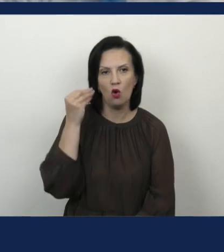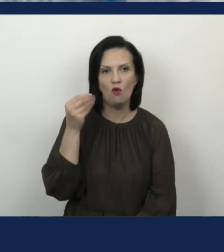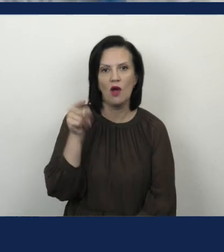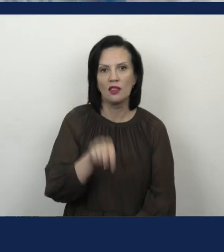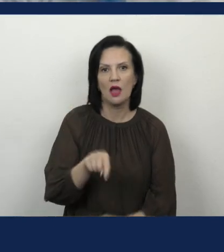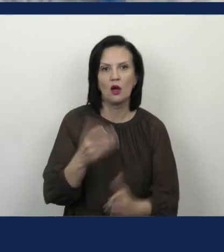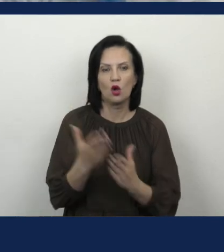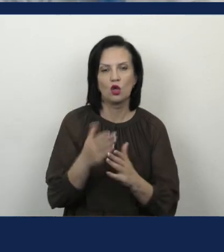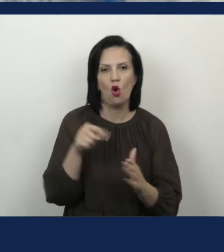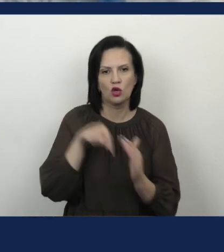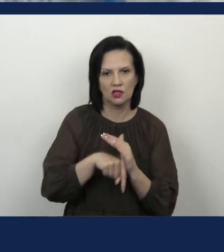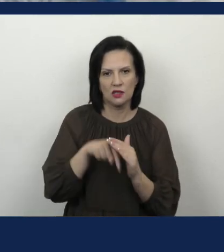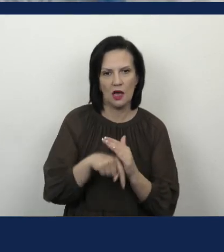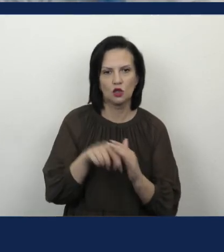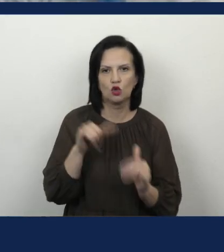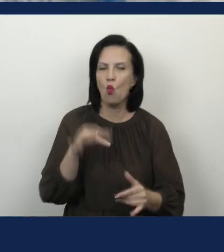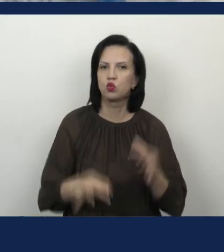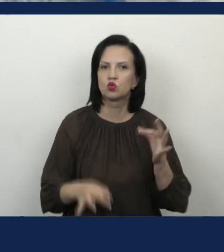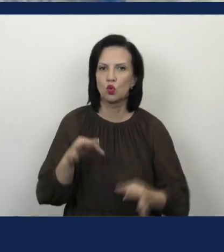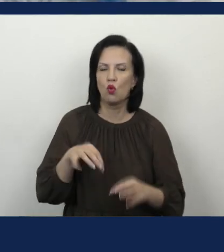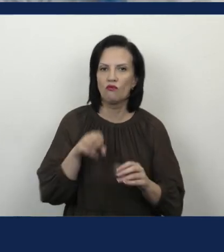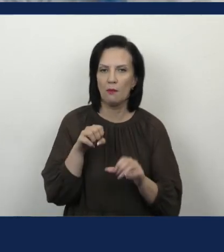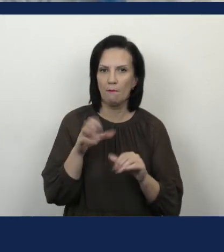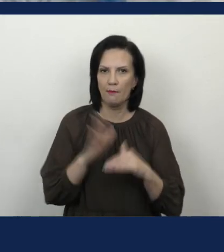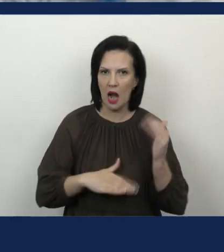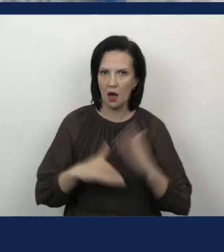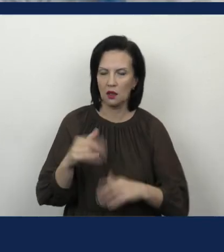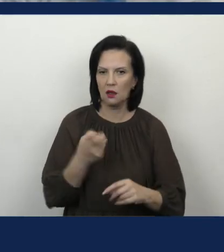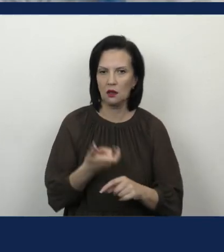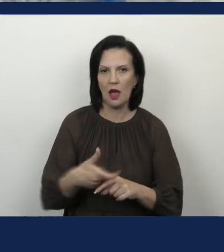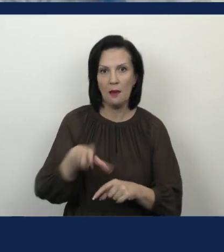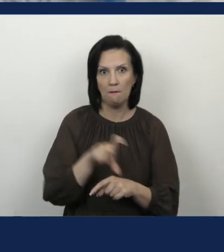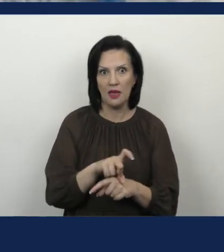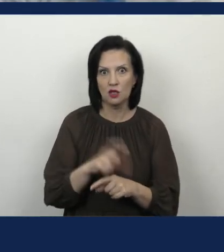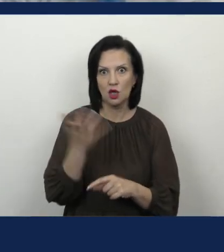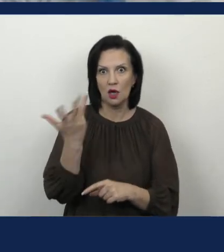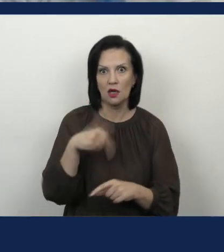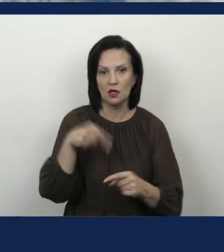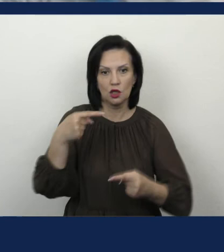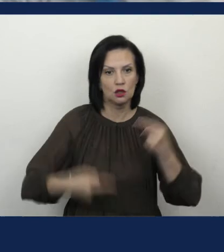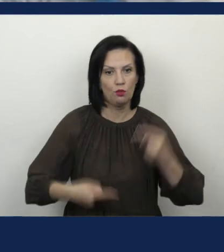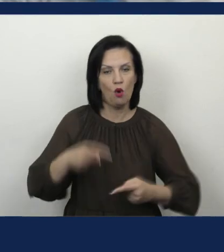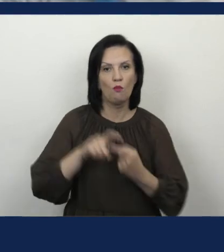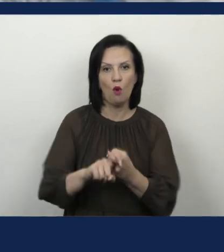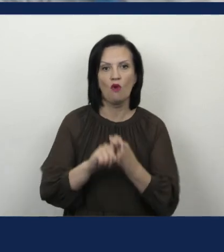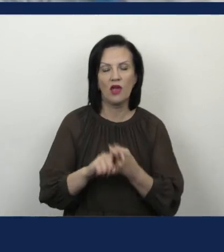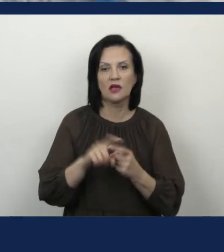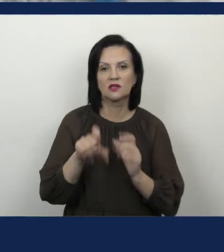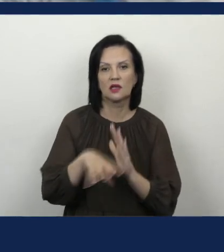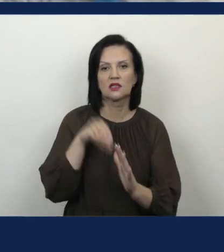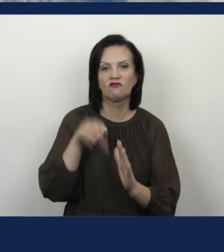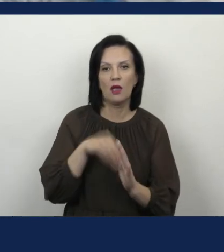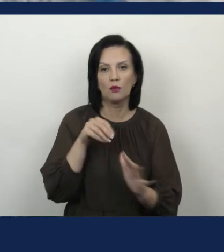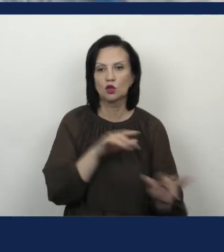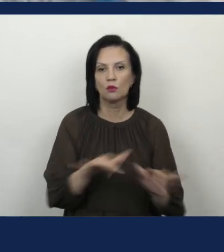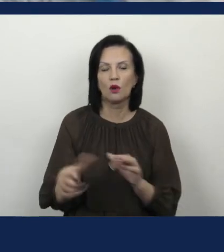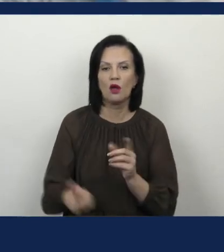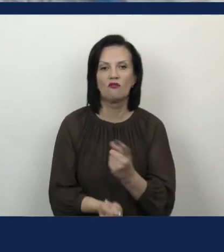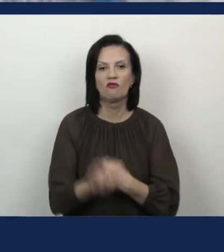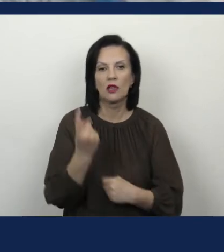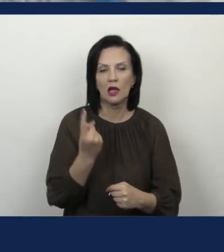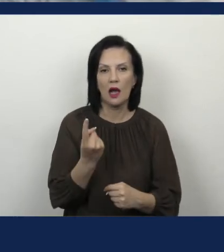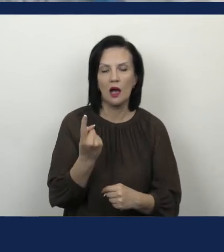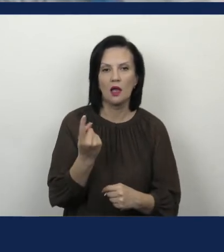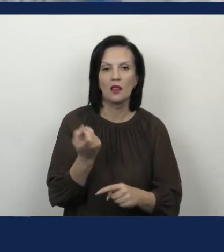election results, which is the final and most important stage. In view of its role in the court, in the case law,